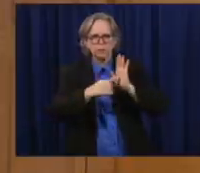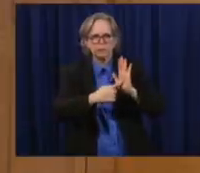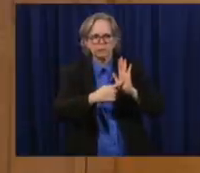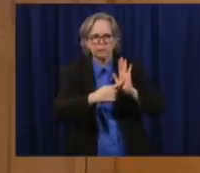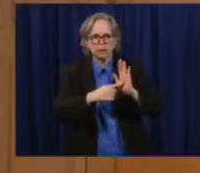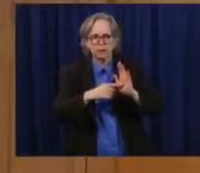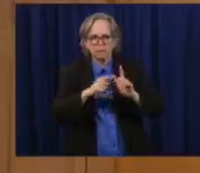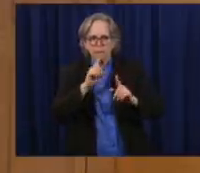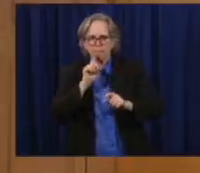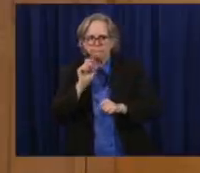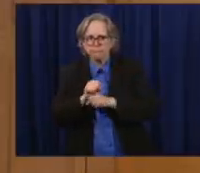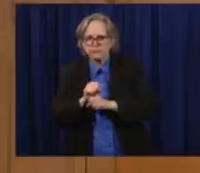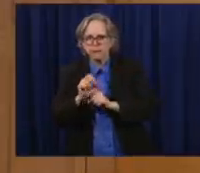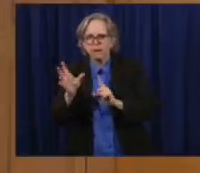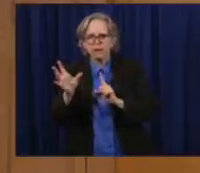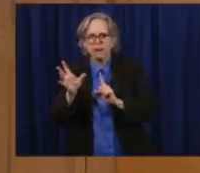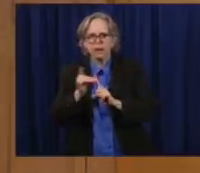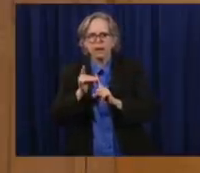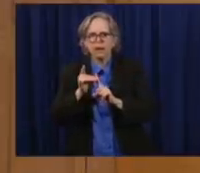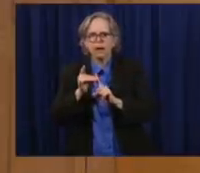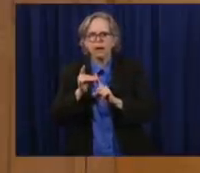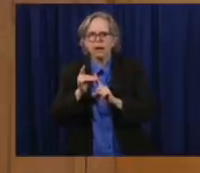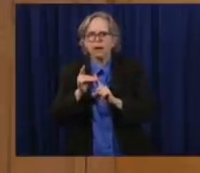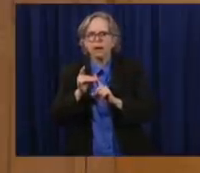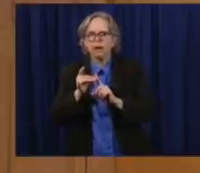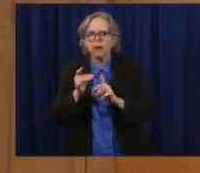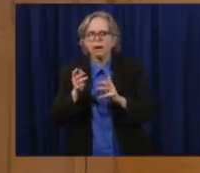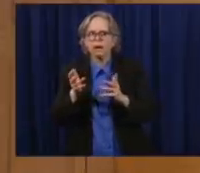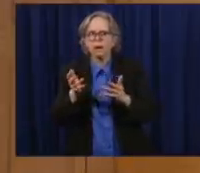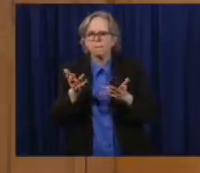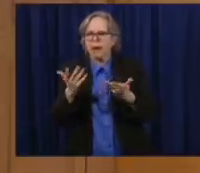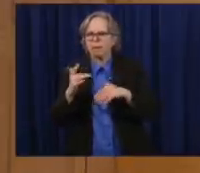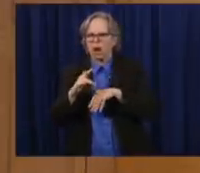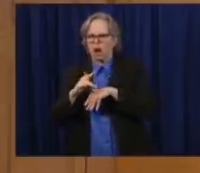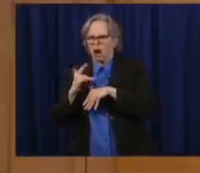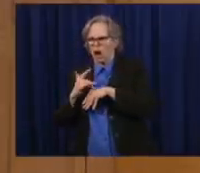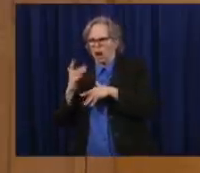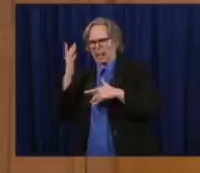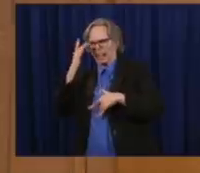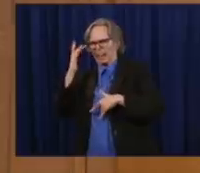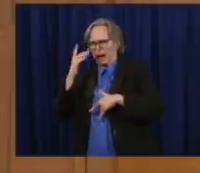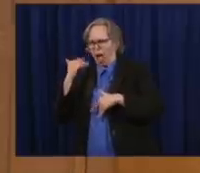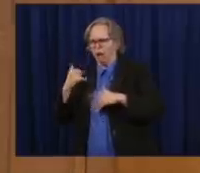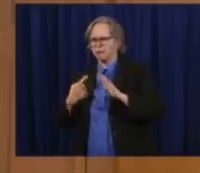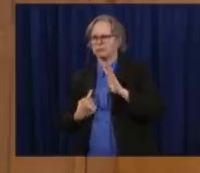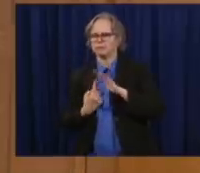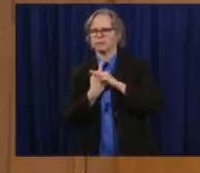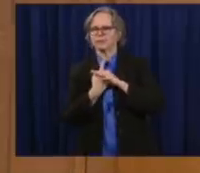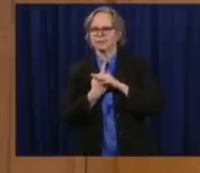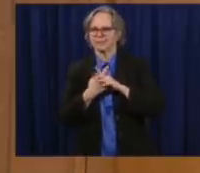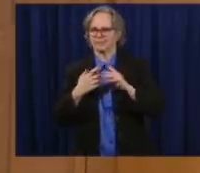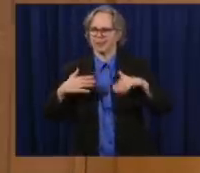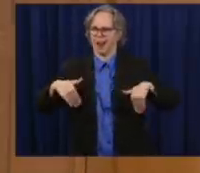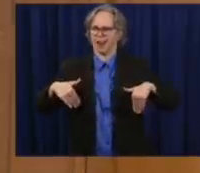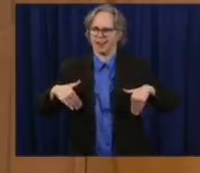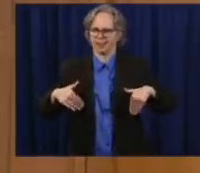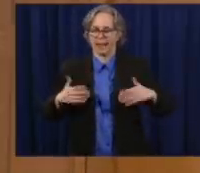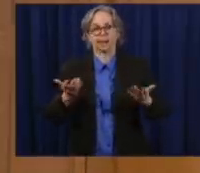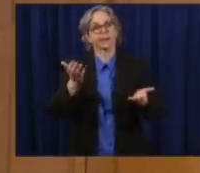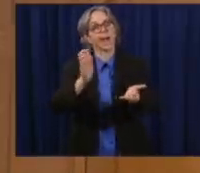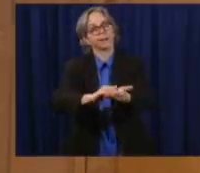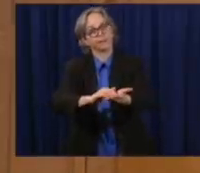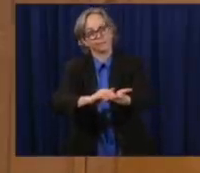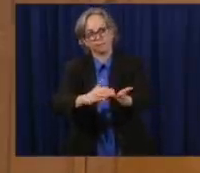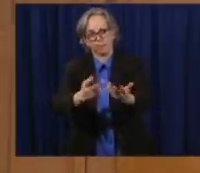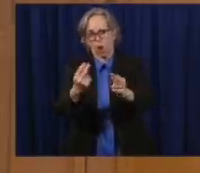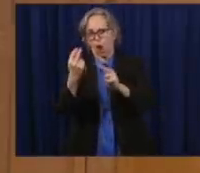the beginning of their illness, but they haven't yet shown symptoms. One of the things we've learned now, looking backwards, is that just